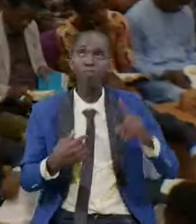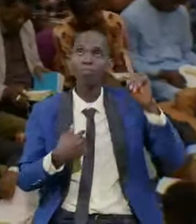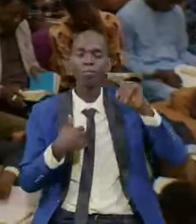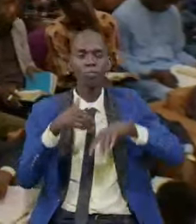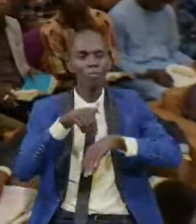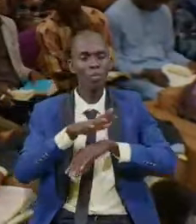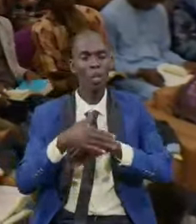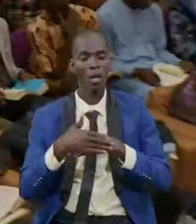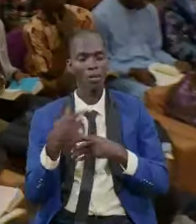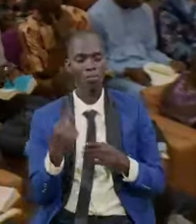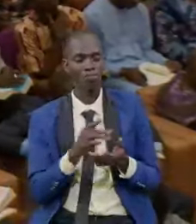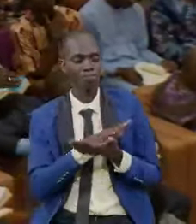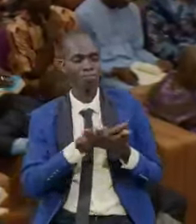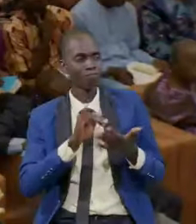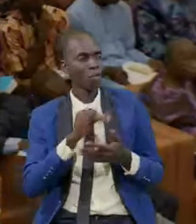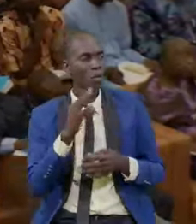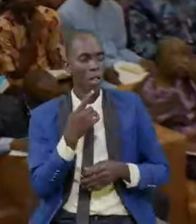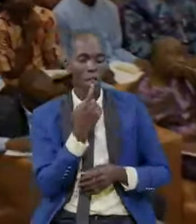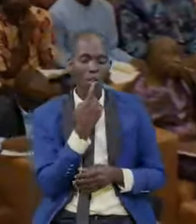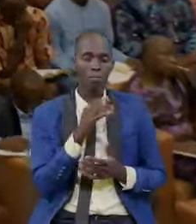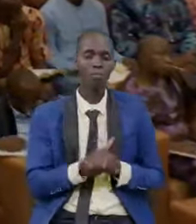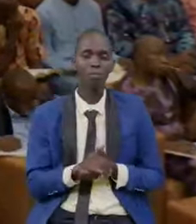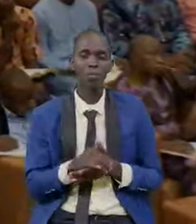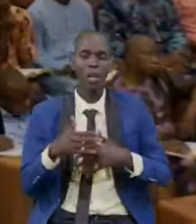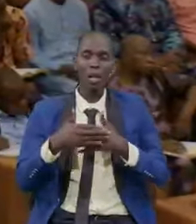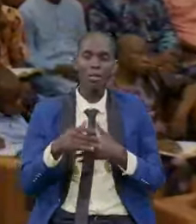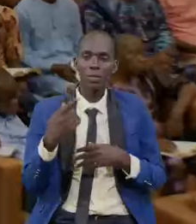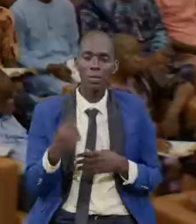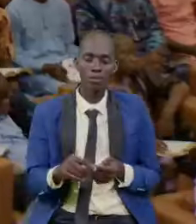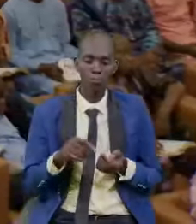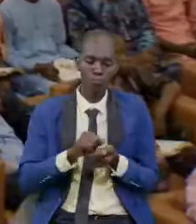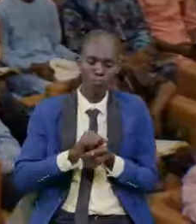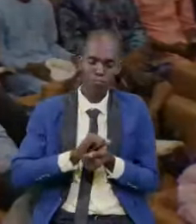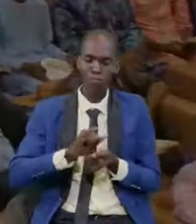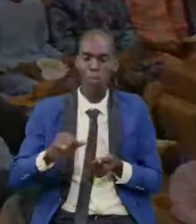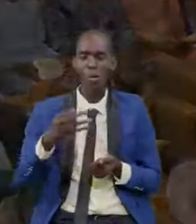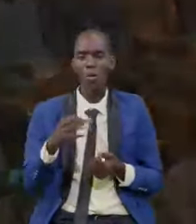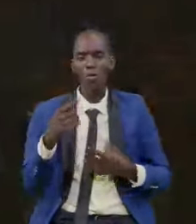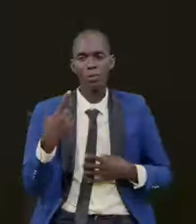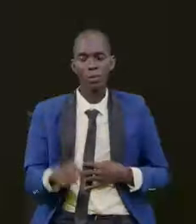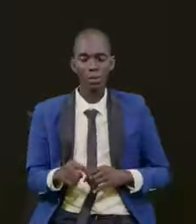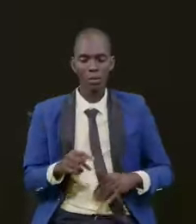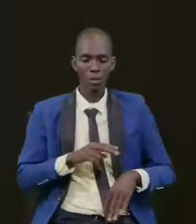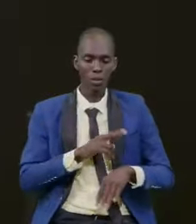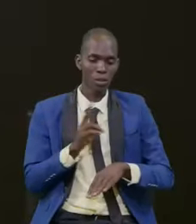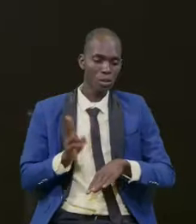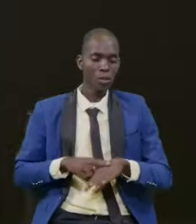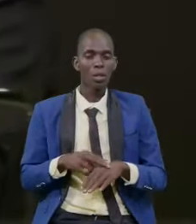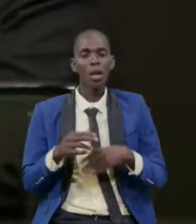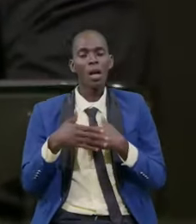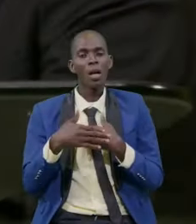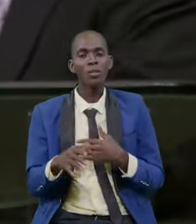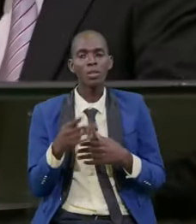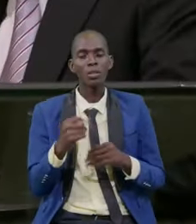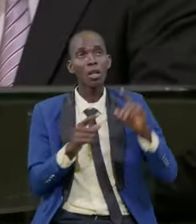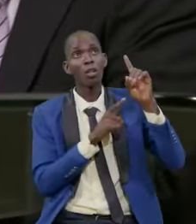the cleansing of the tongue, after the purifying of his nature, after the